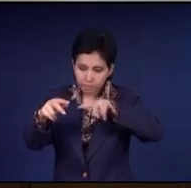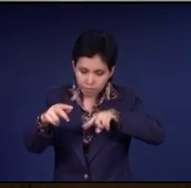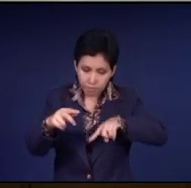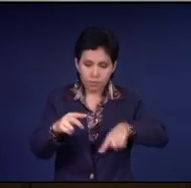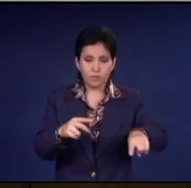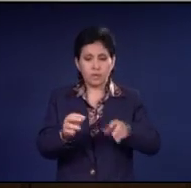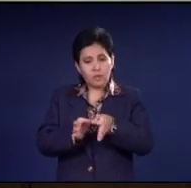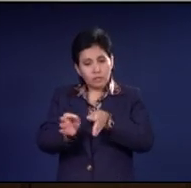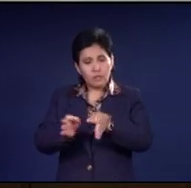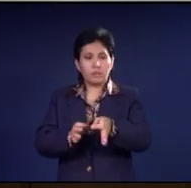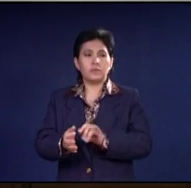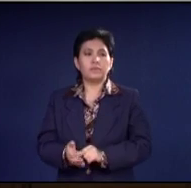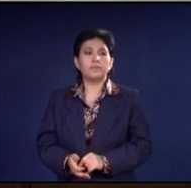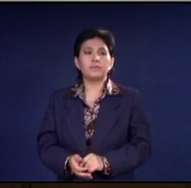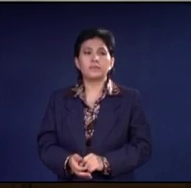me.